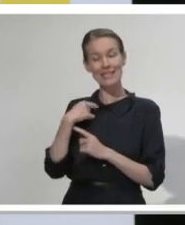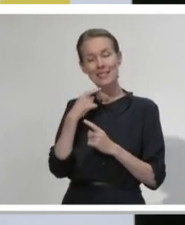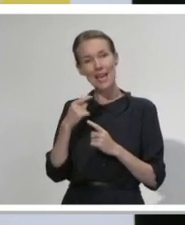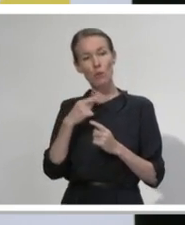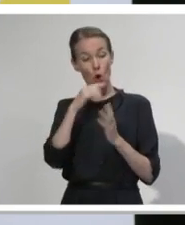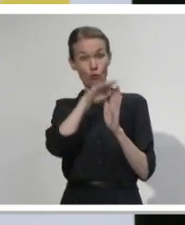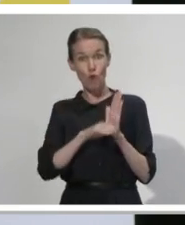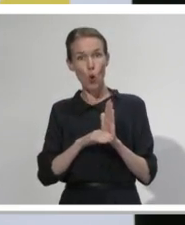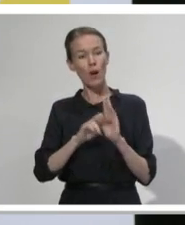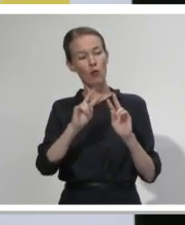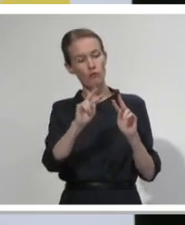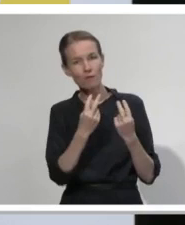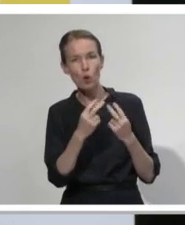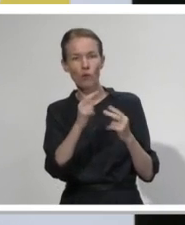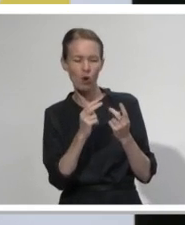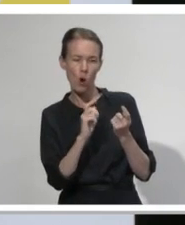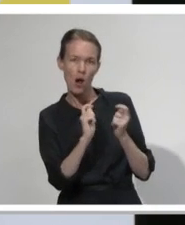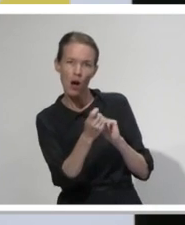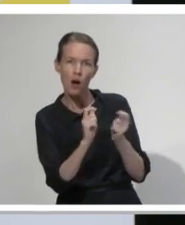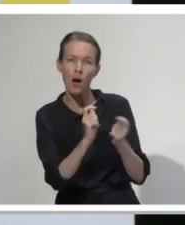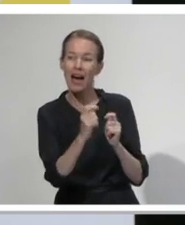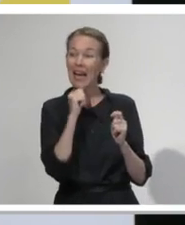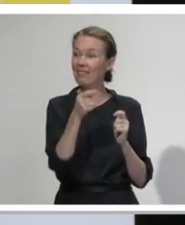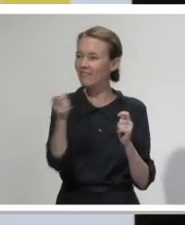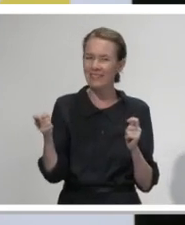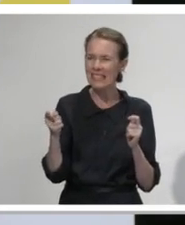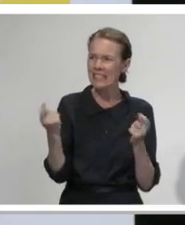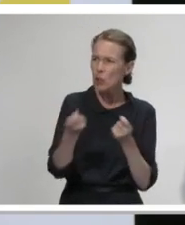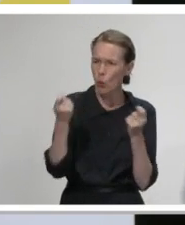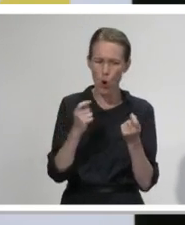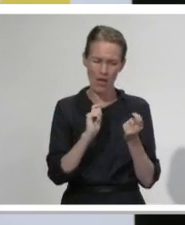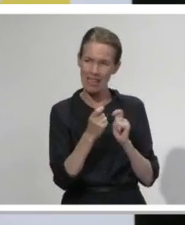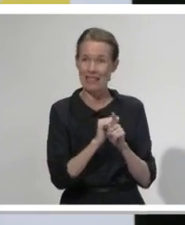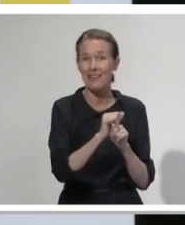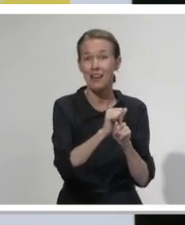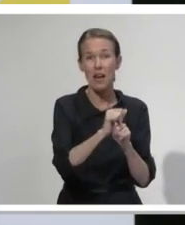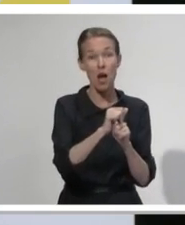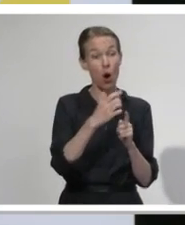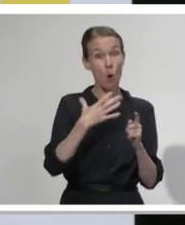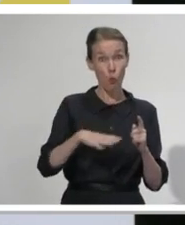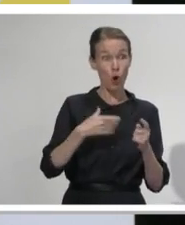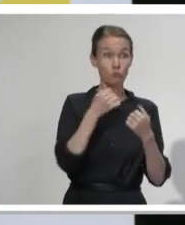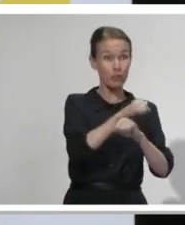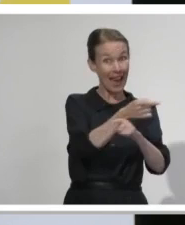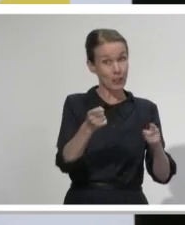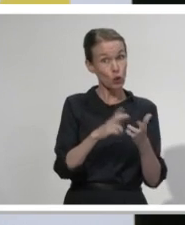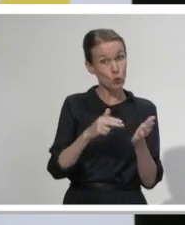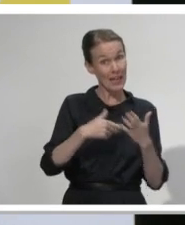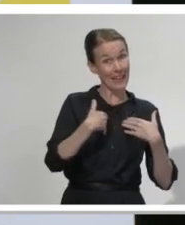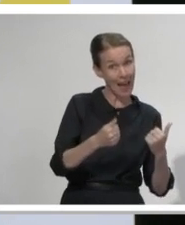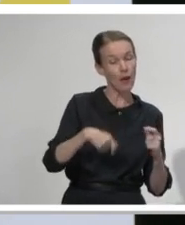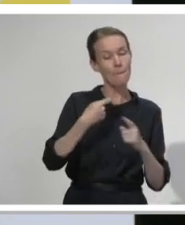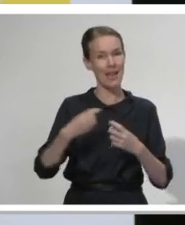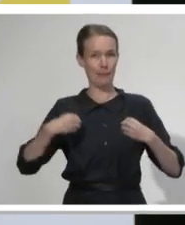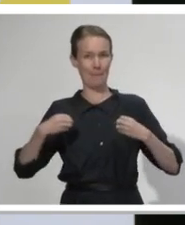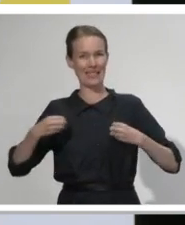health guidelines and allows economic activity to the extent that we possibly can. Those decisions will be made and announced in the very near future.